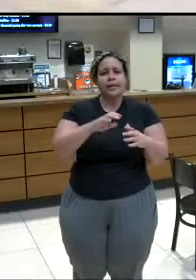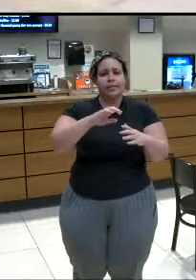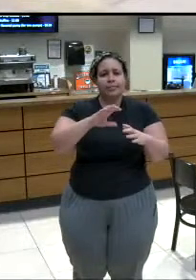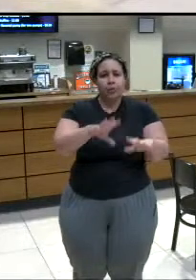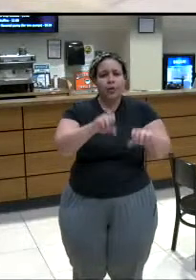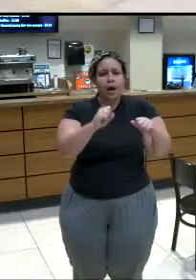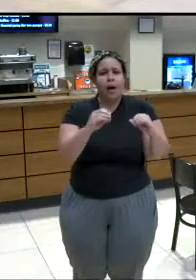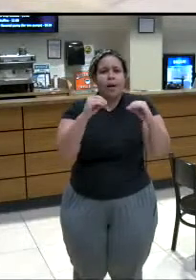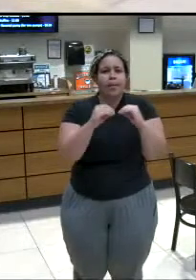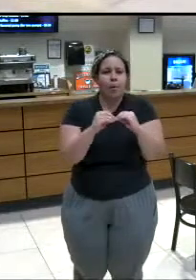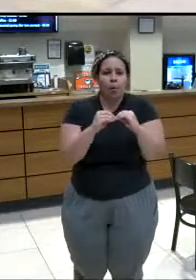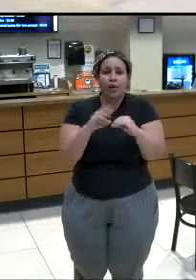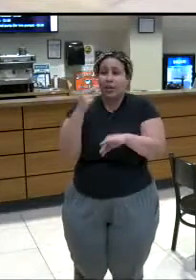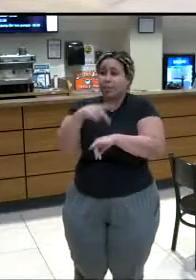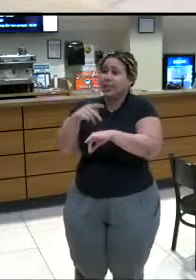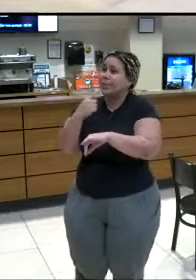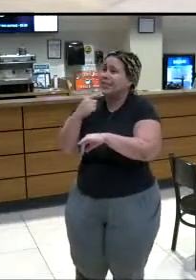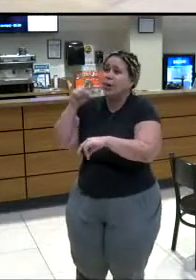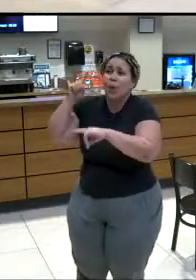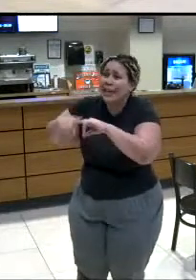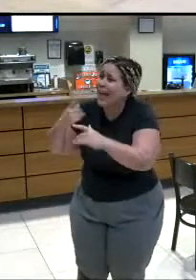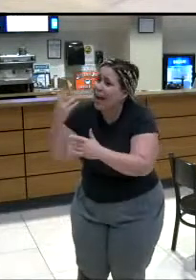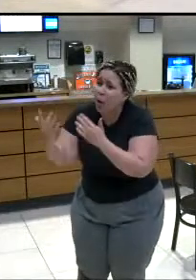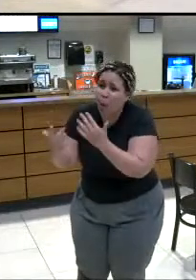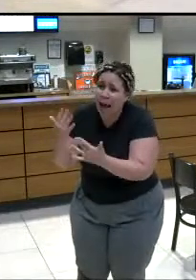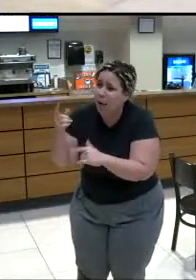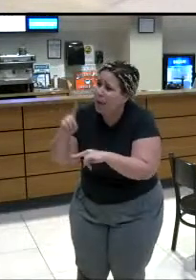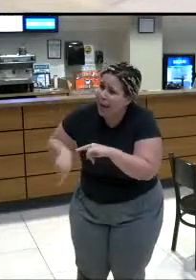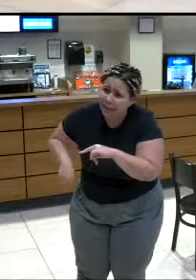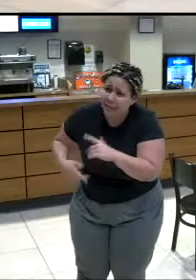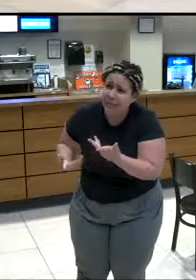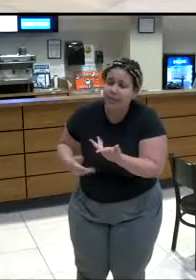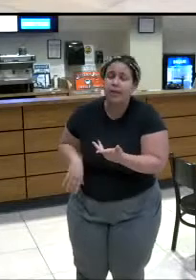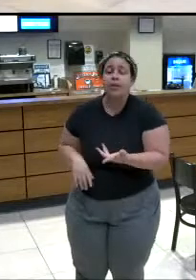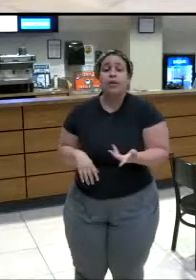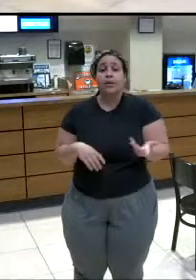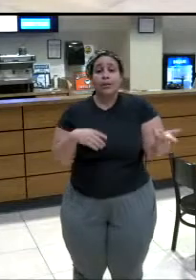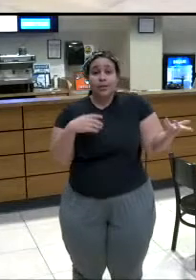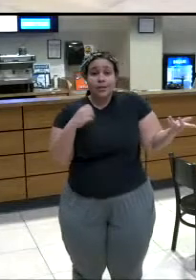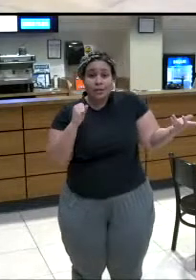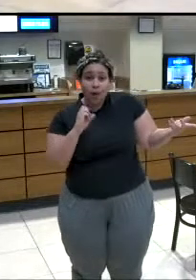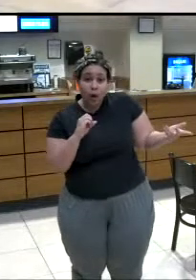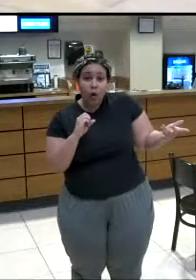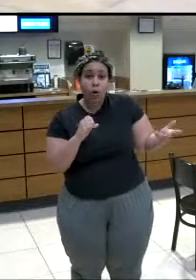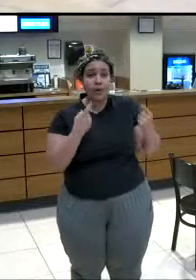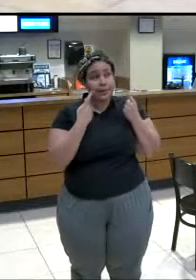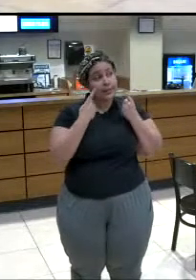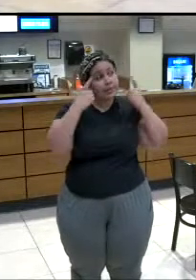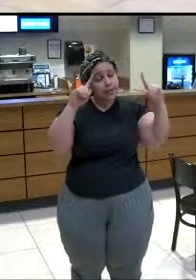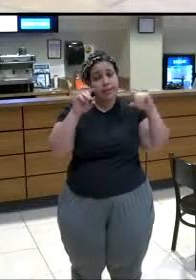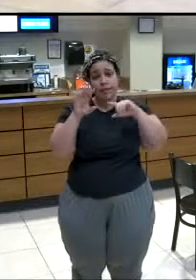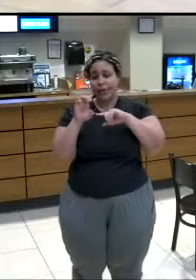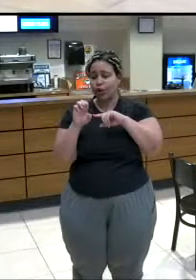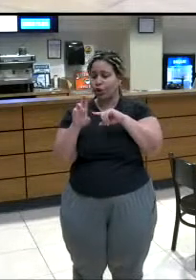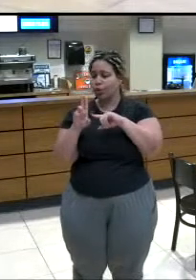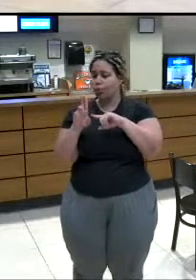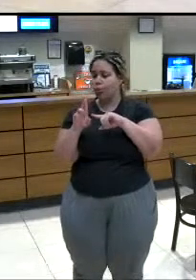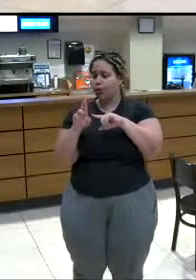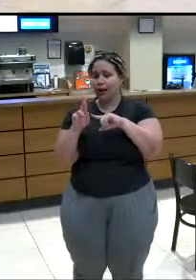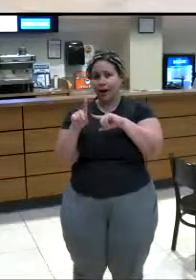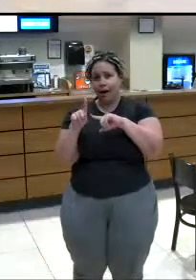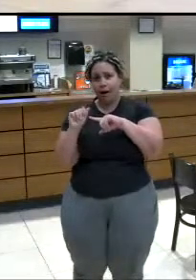We can't wait. And the success of Eureka has